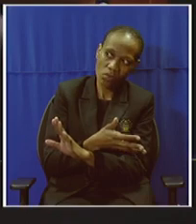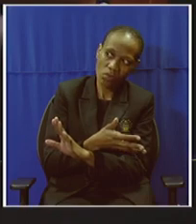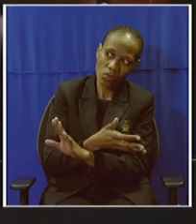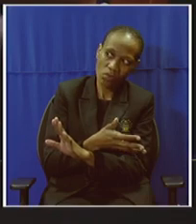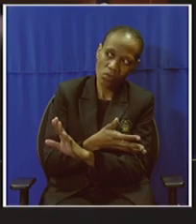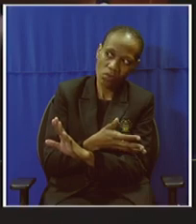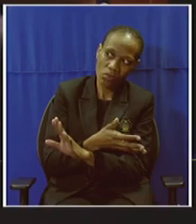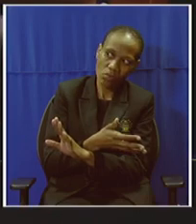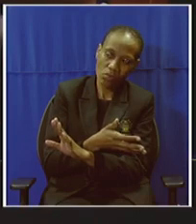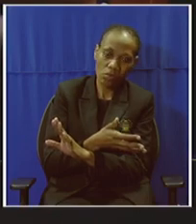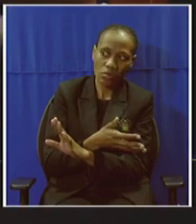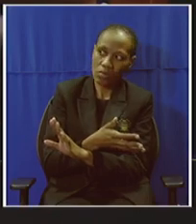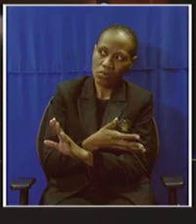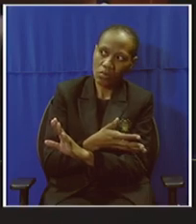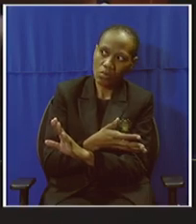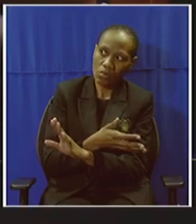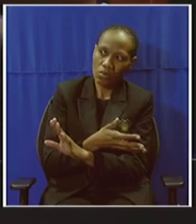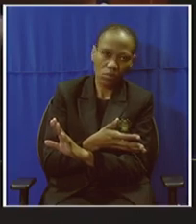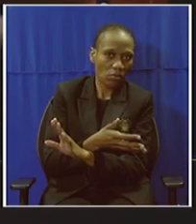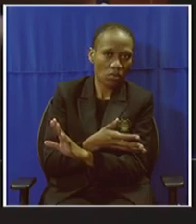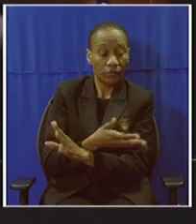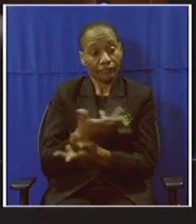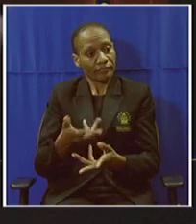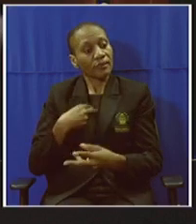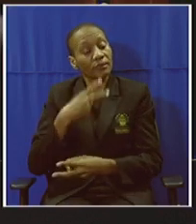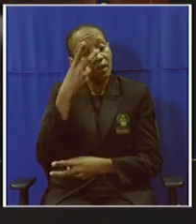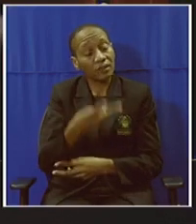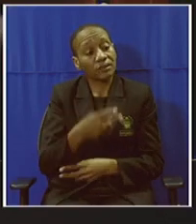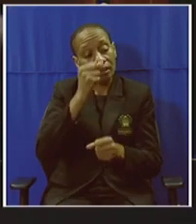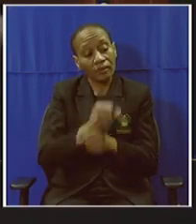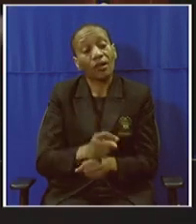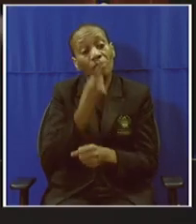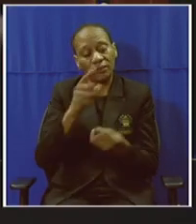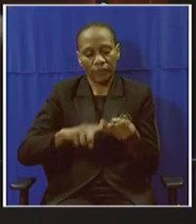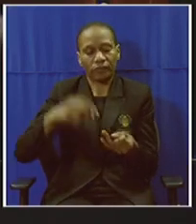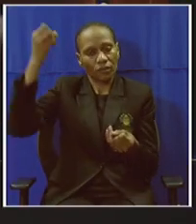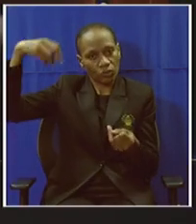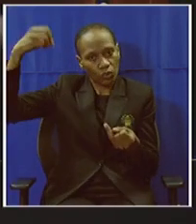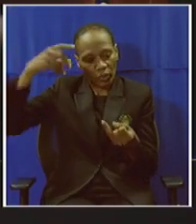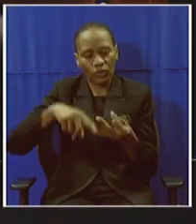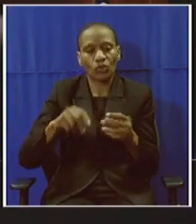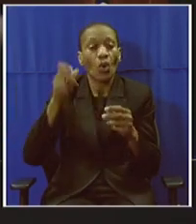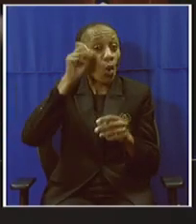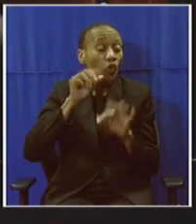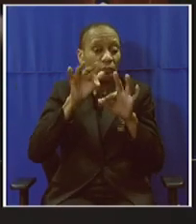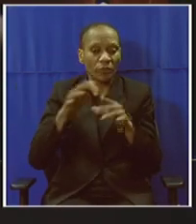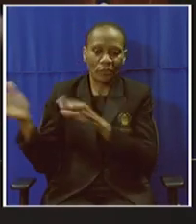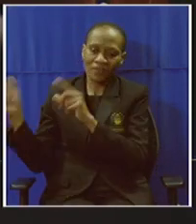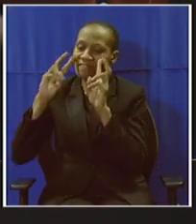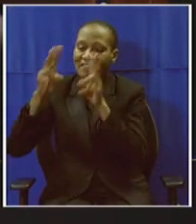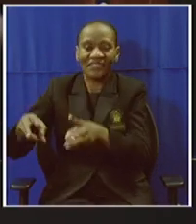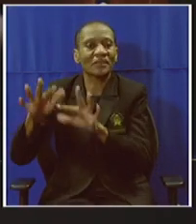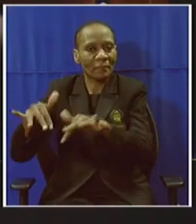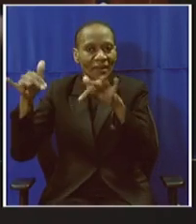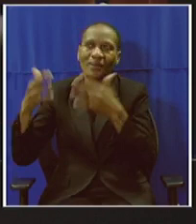community wellness Joburg Older Persons Forum, Gauteng, Soweto, le amogelegile mo